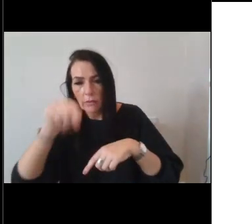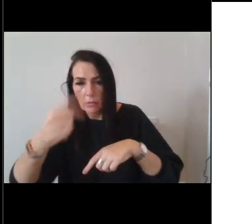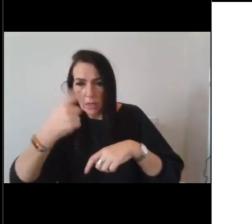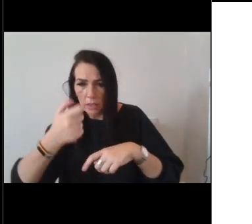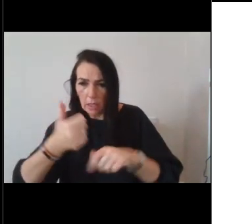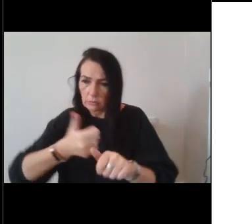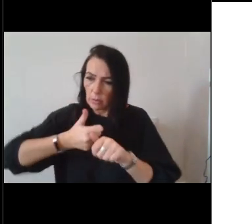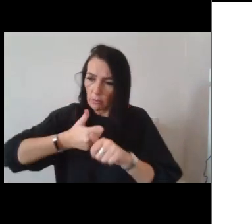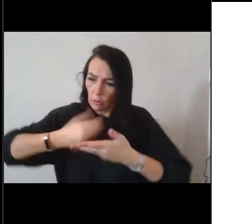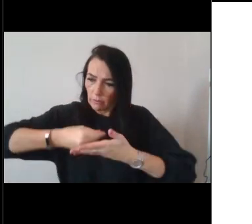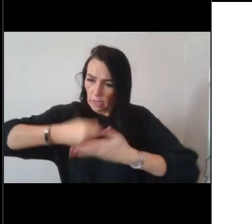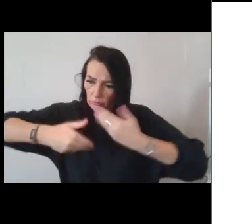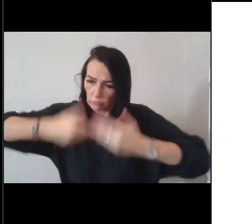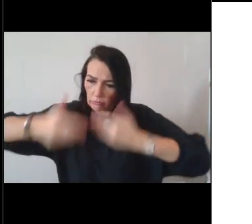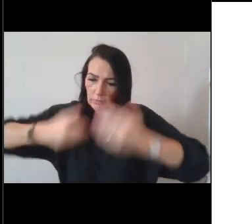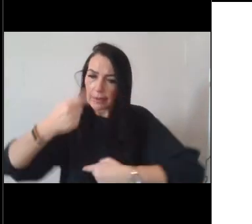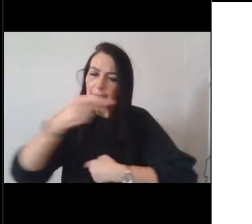themselves financially.